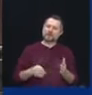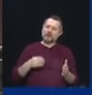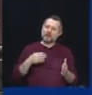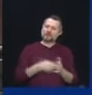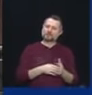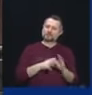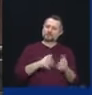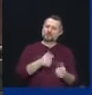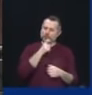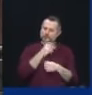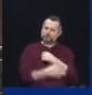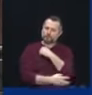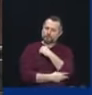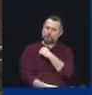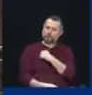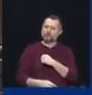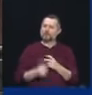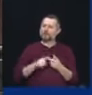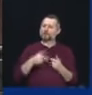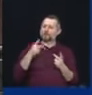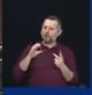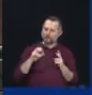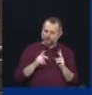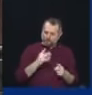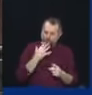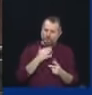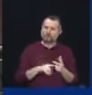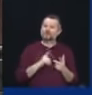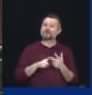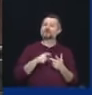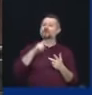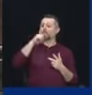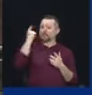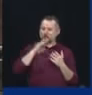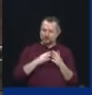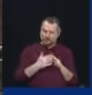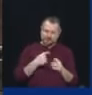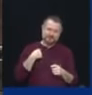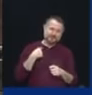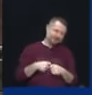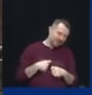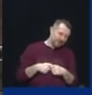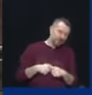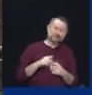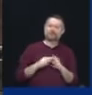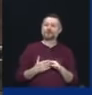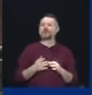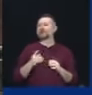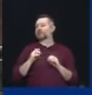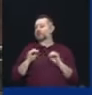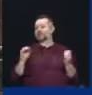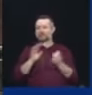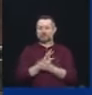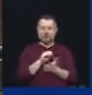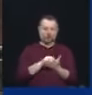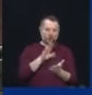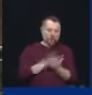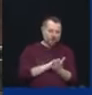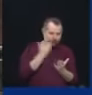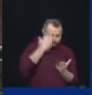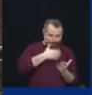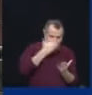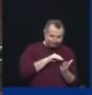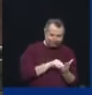poorer people, people of color, Black community, Hispanic community, the undocumented community has paid a higher price for